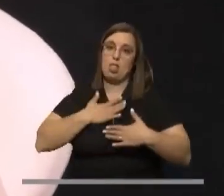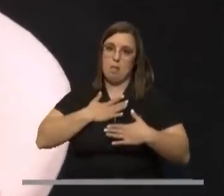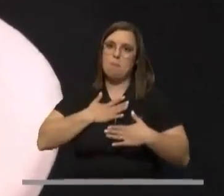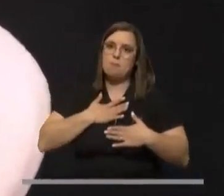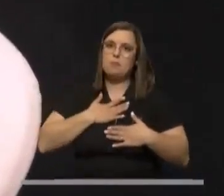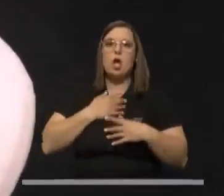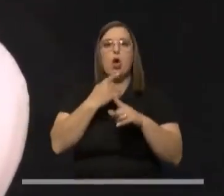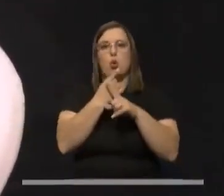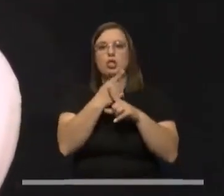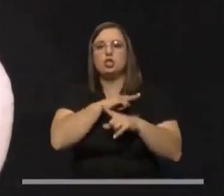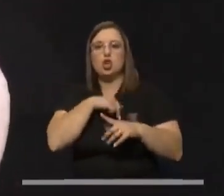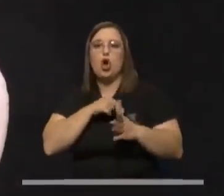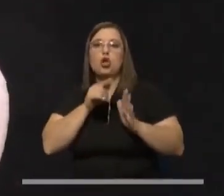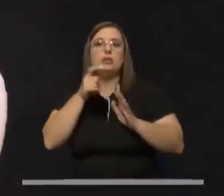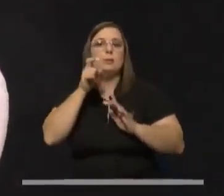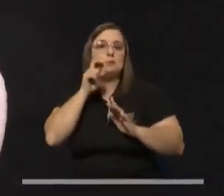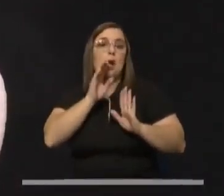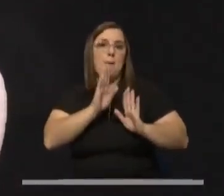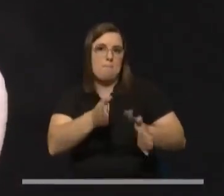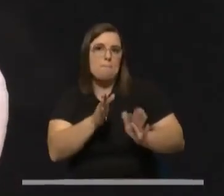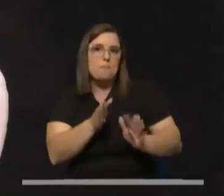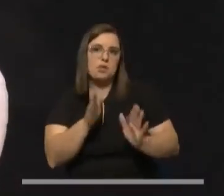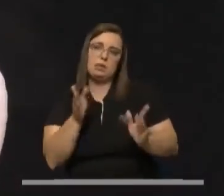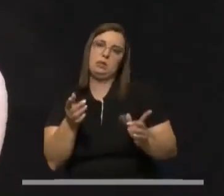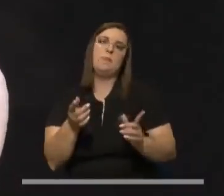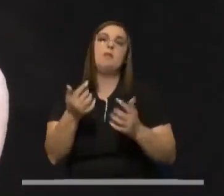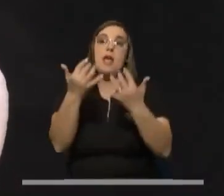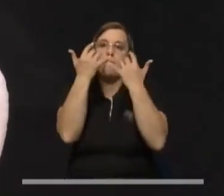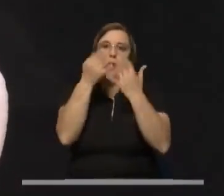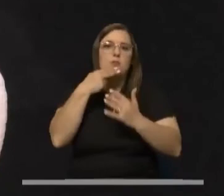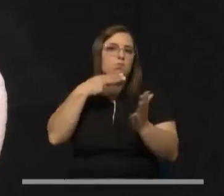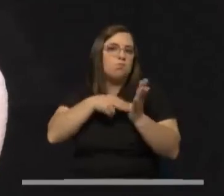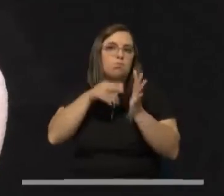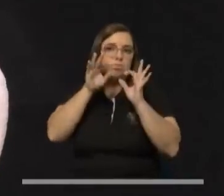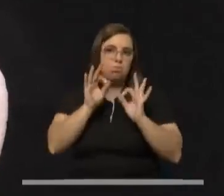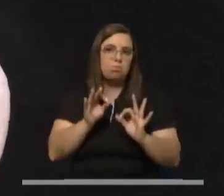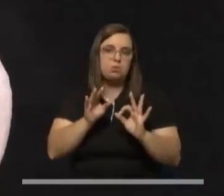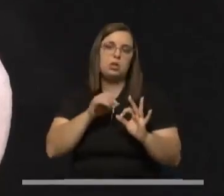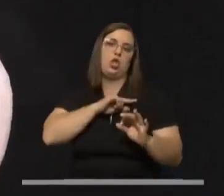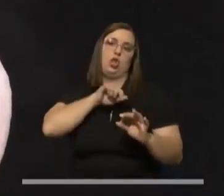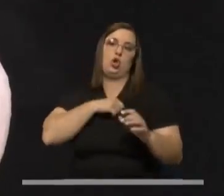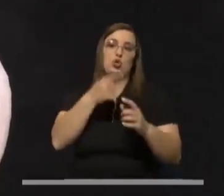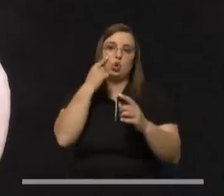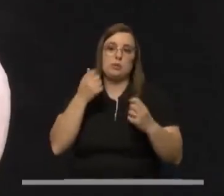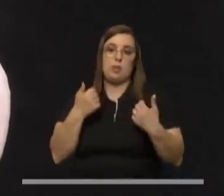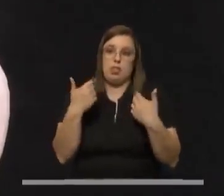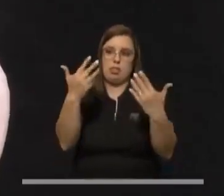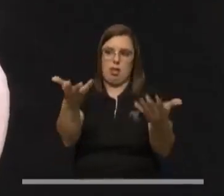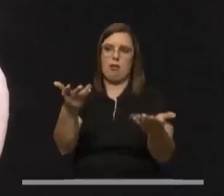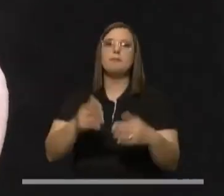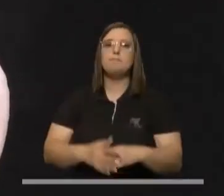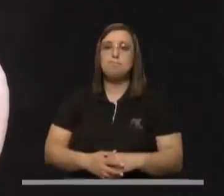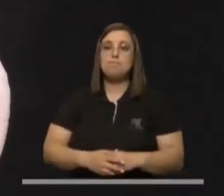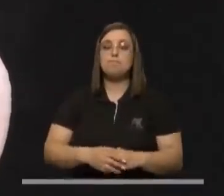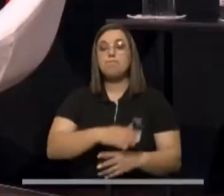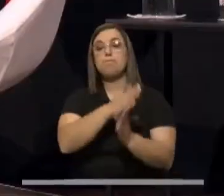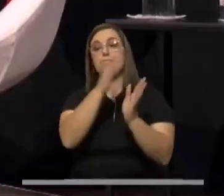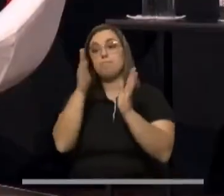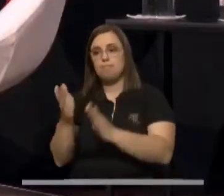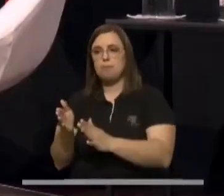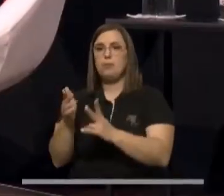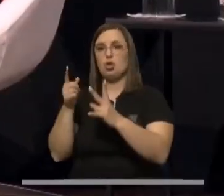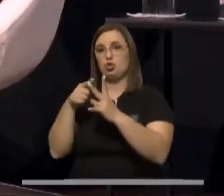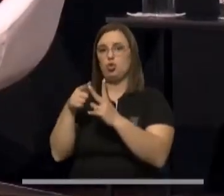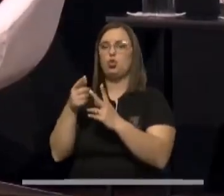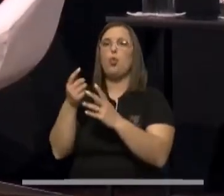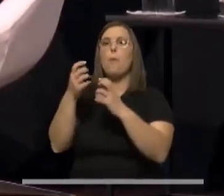transform information into knowledge, and that is in order to be able to show us what we want to convey as